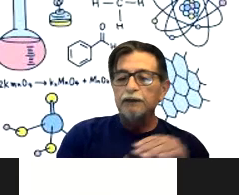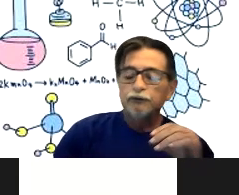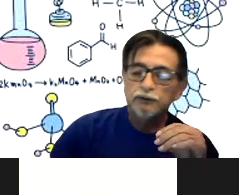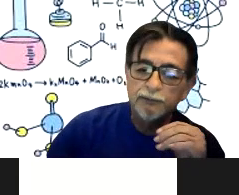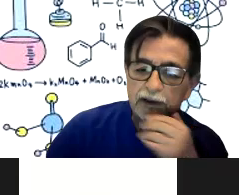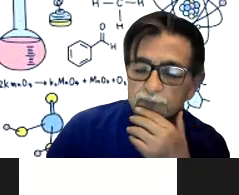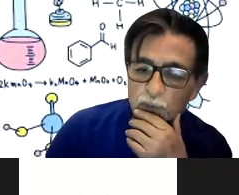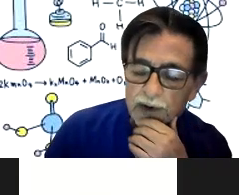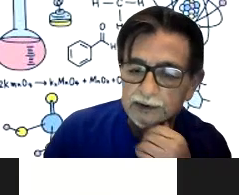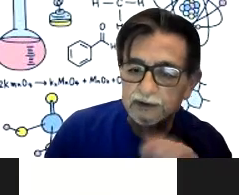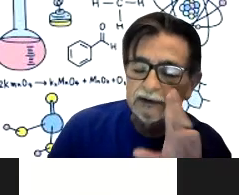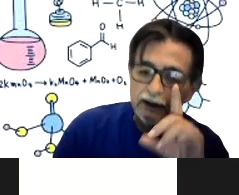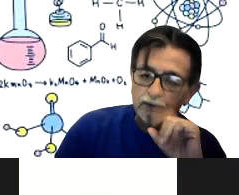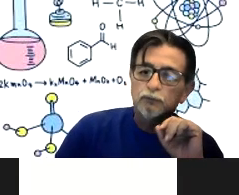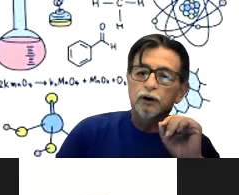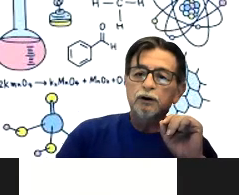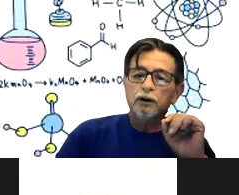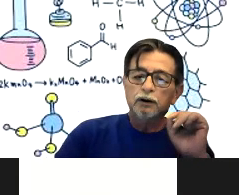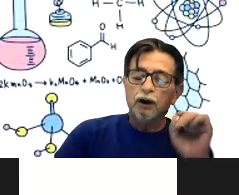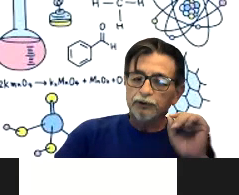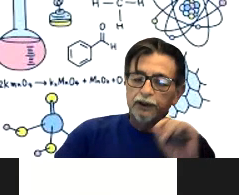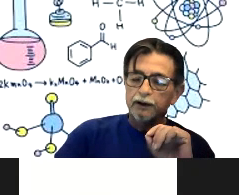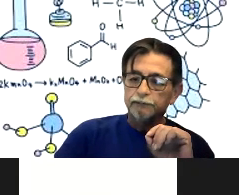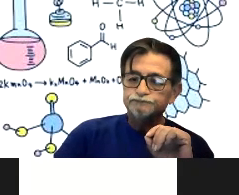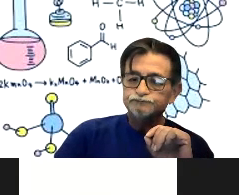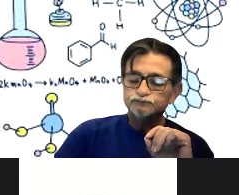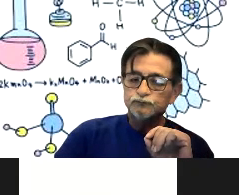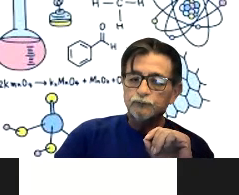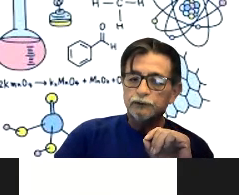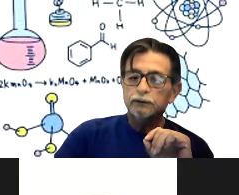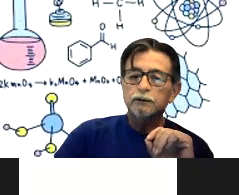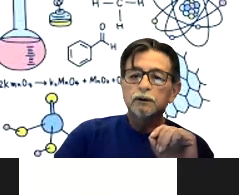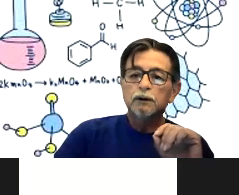Let me give you one that's a little more complicated.